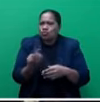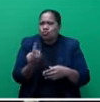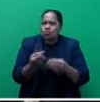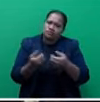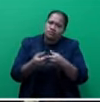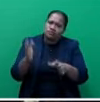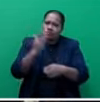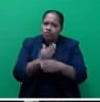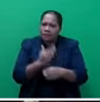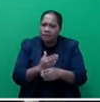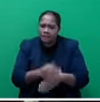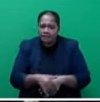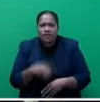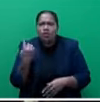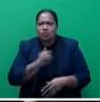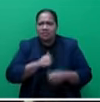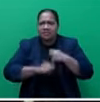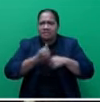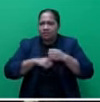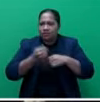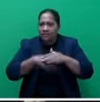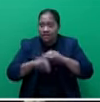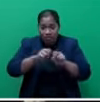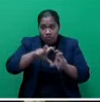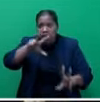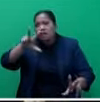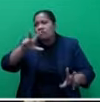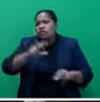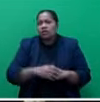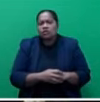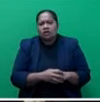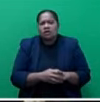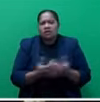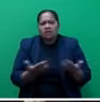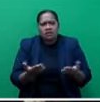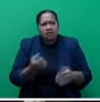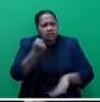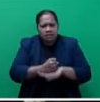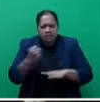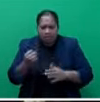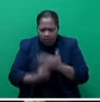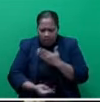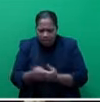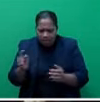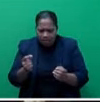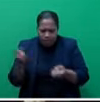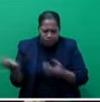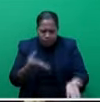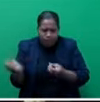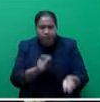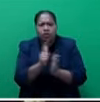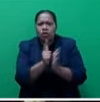those who are suffering in Banua Levu? Here is a government bent on, rushing laws. And all this